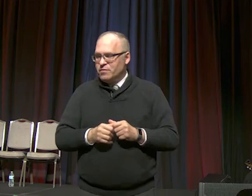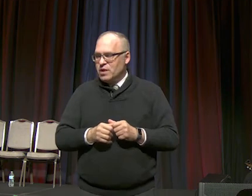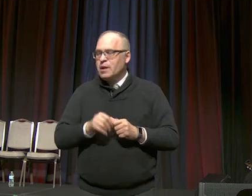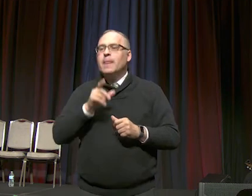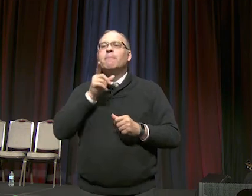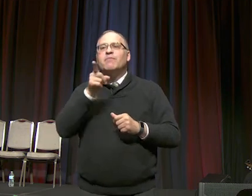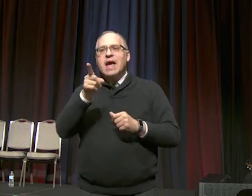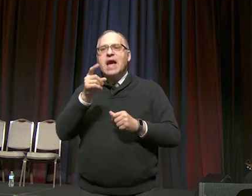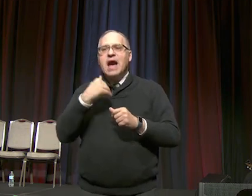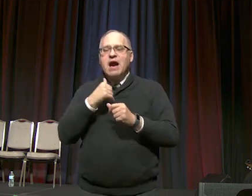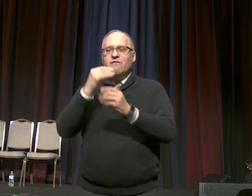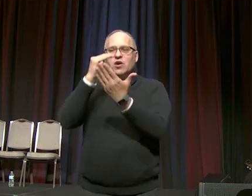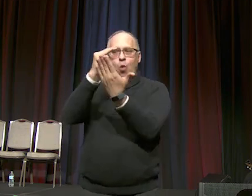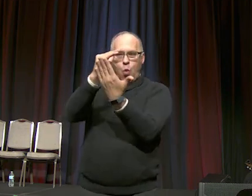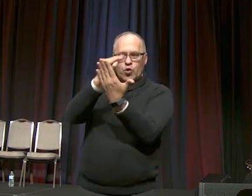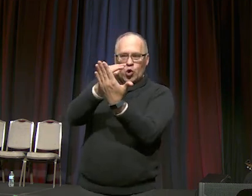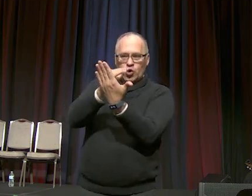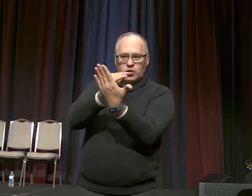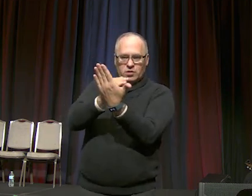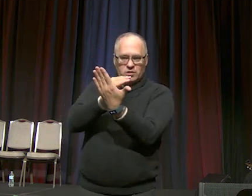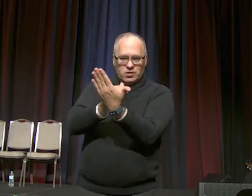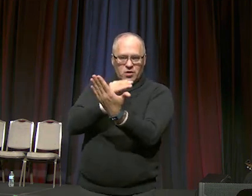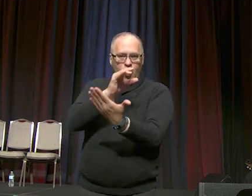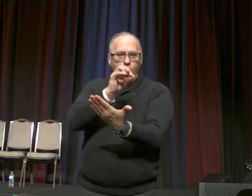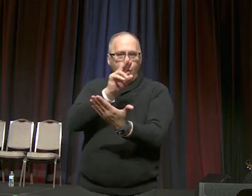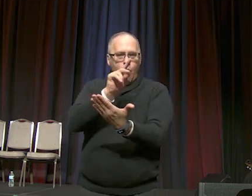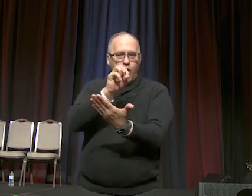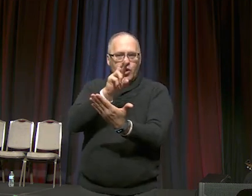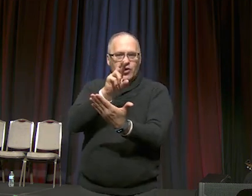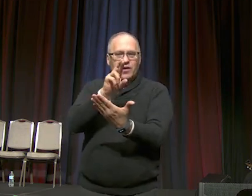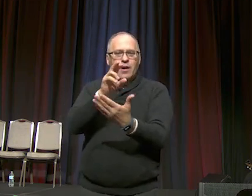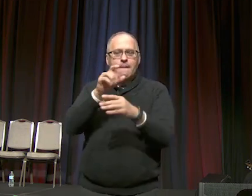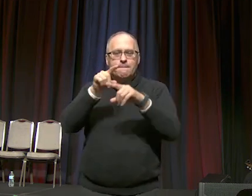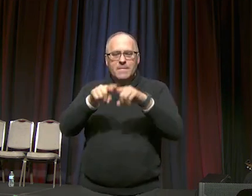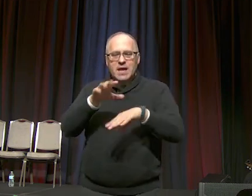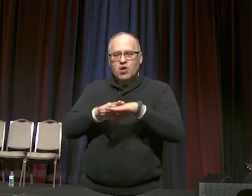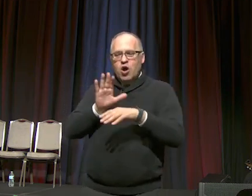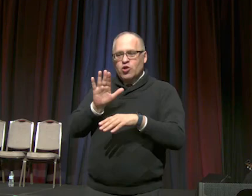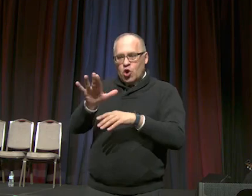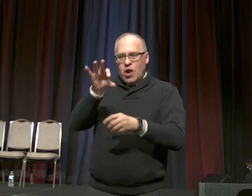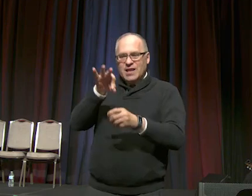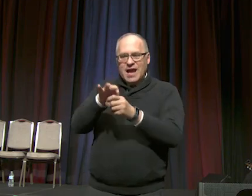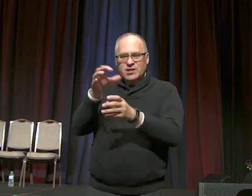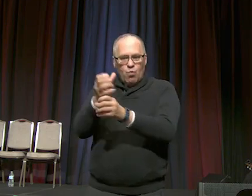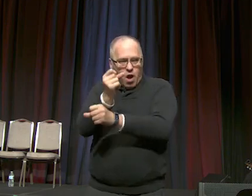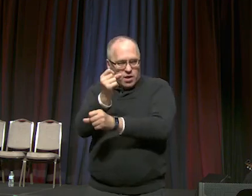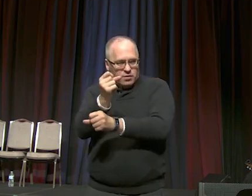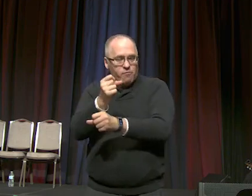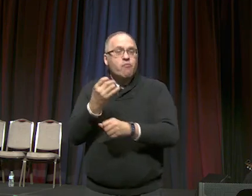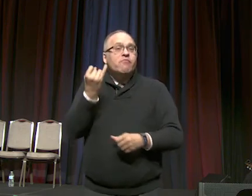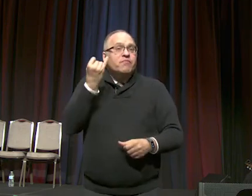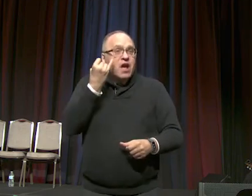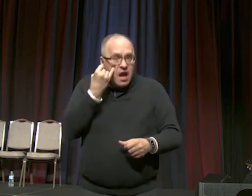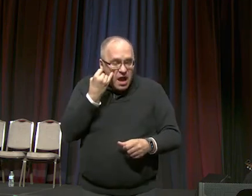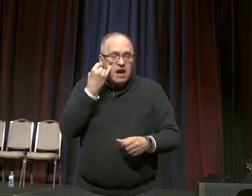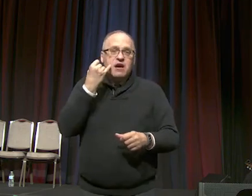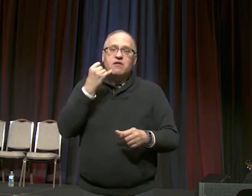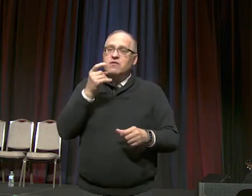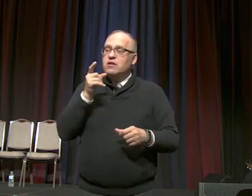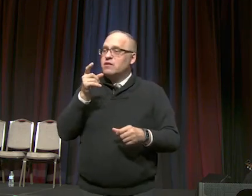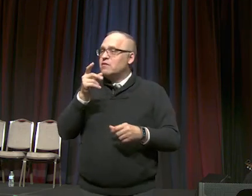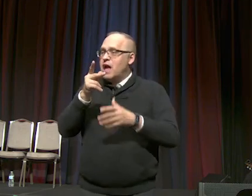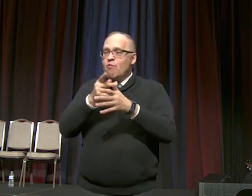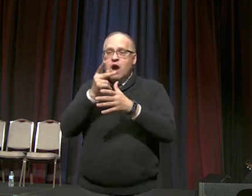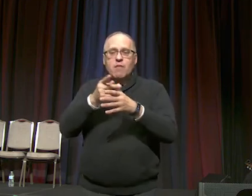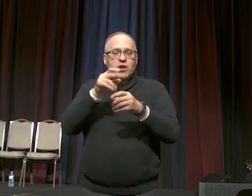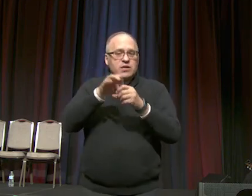of election in order of their election. And if a primary delegate needs to not be at general conference for